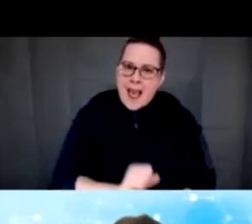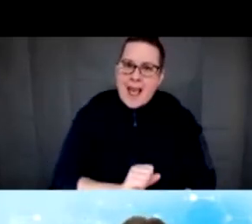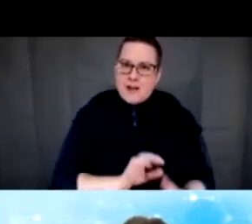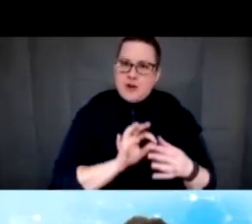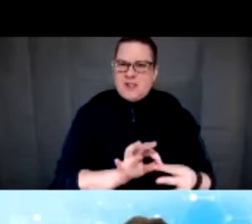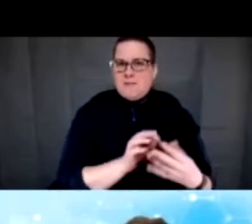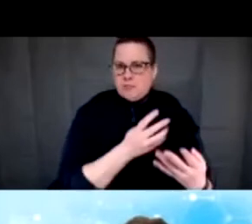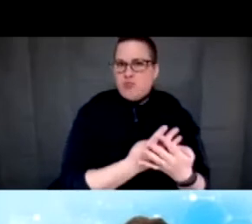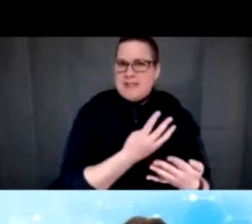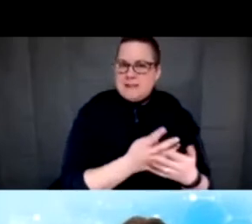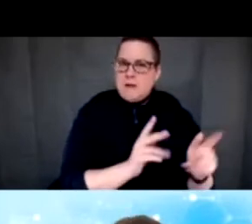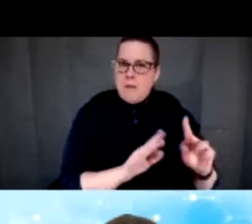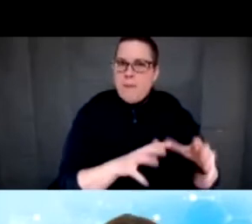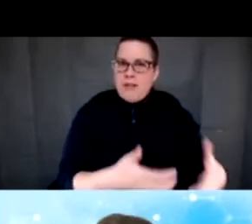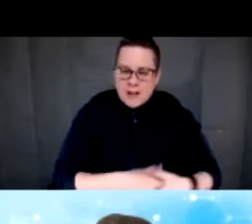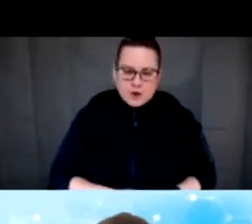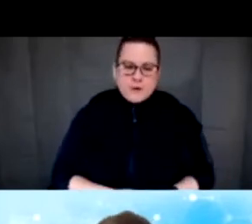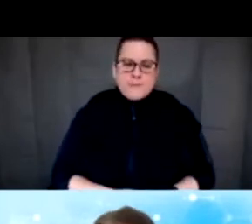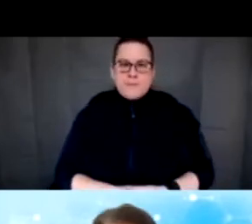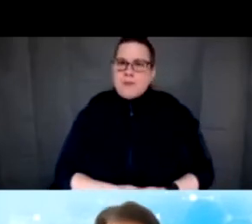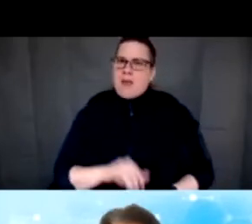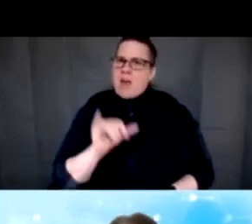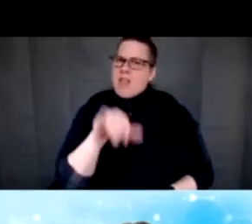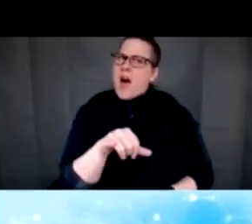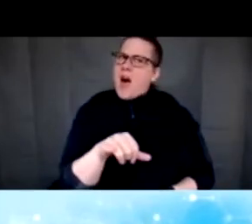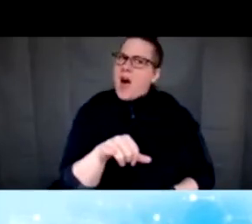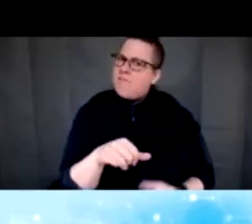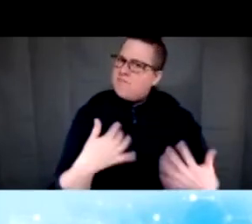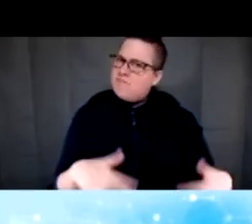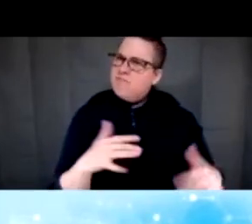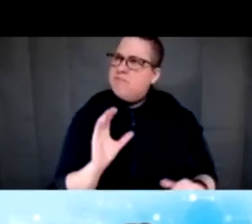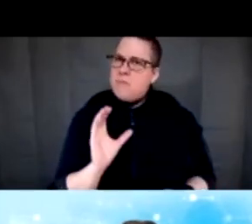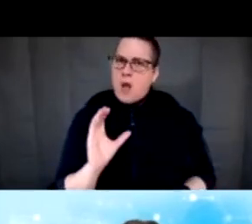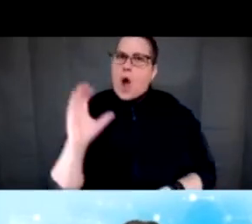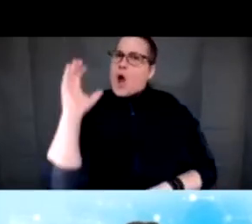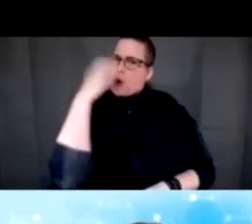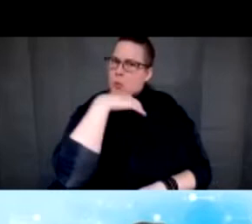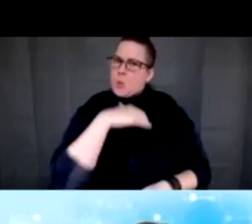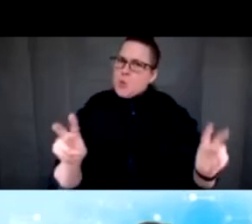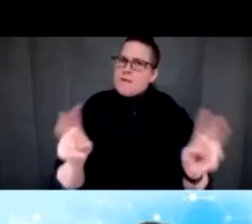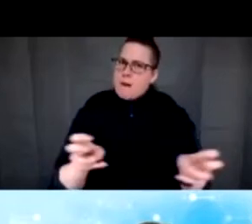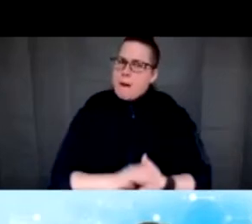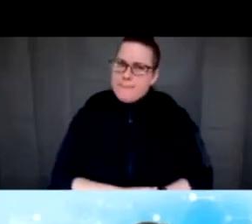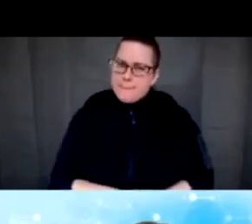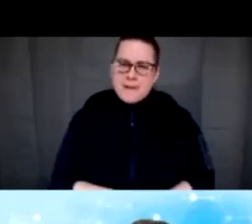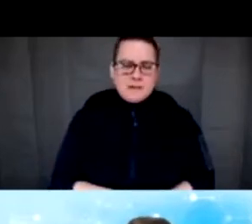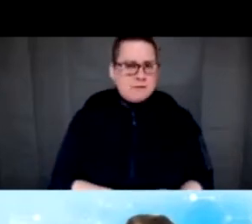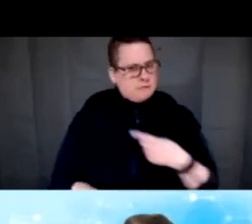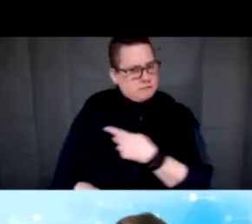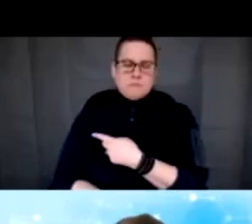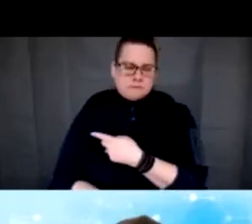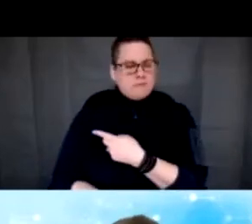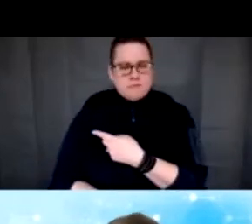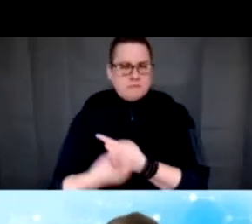the prison population. Now, this is a pretty unusual topic, and she's really